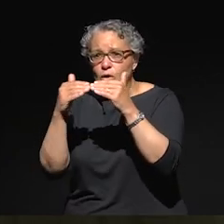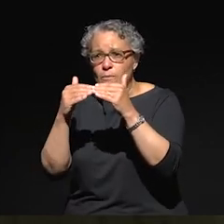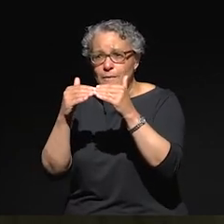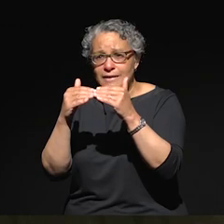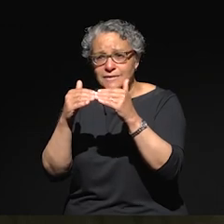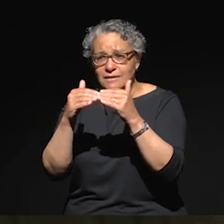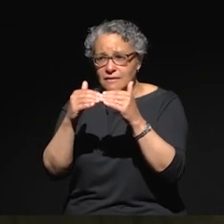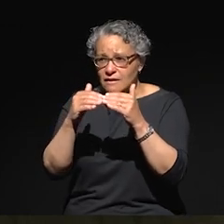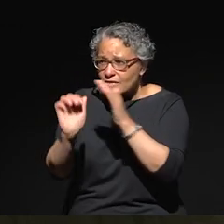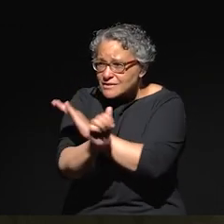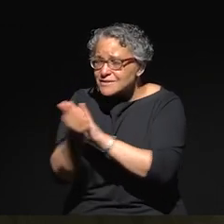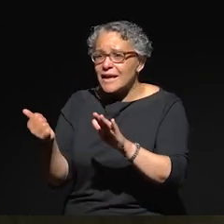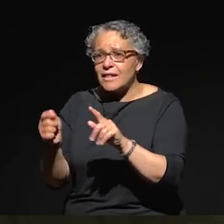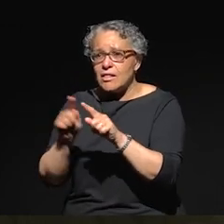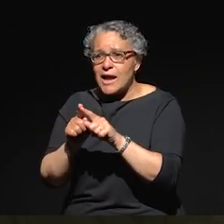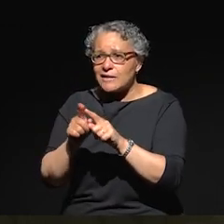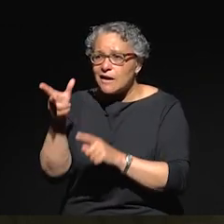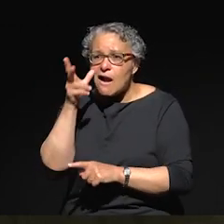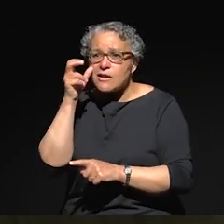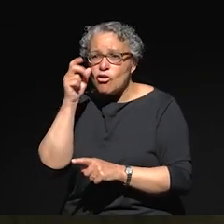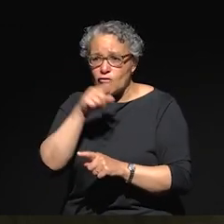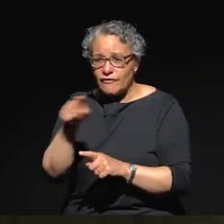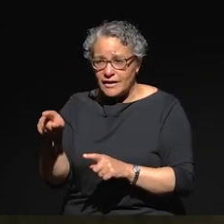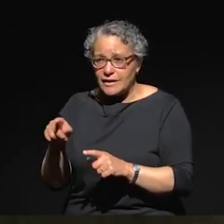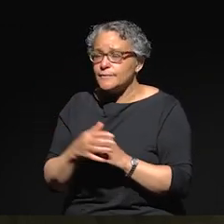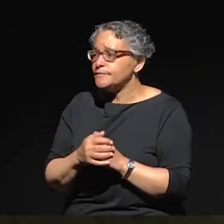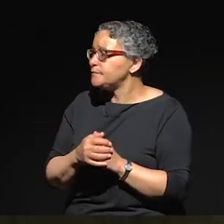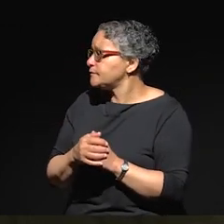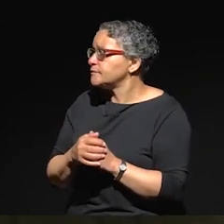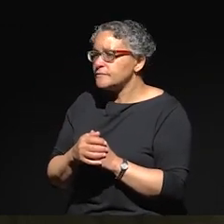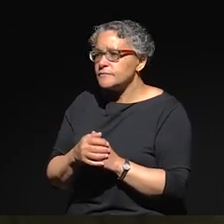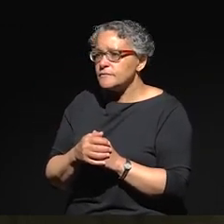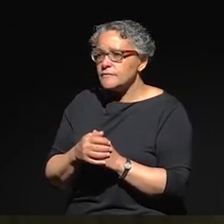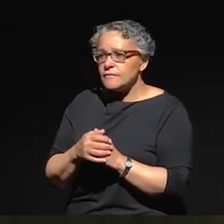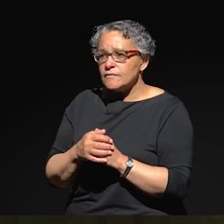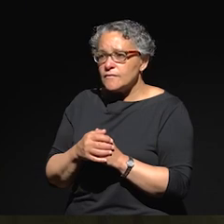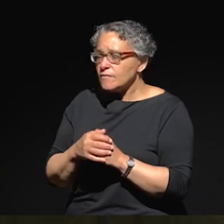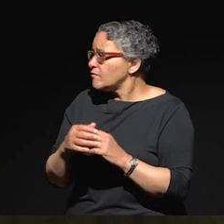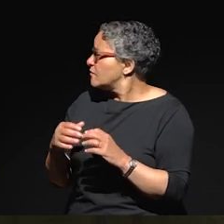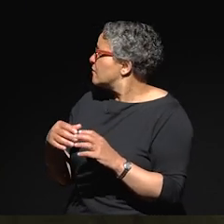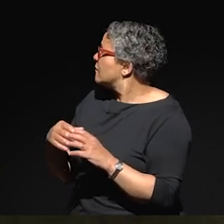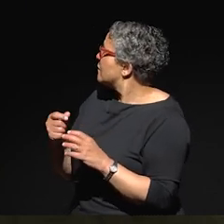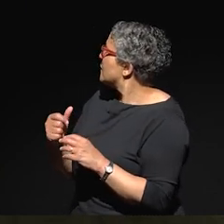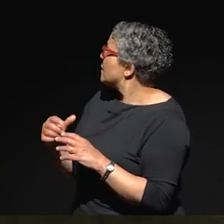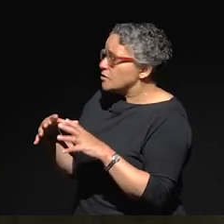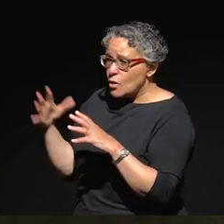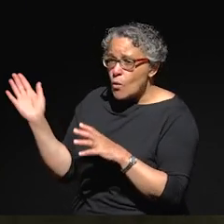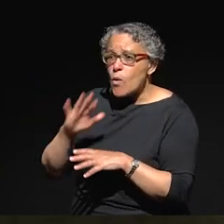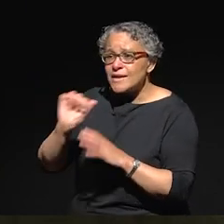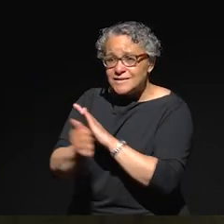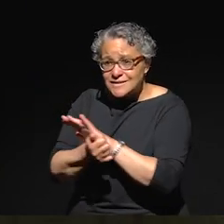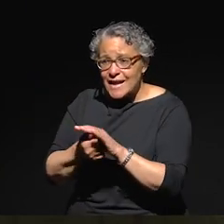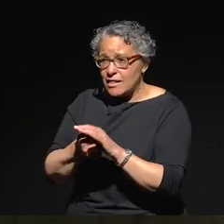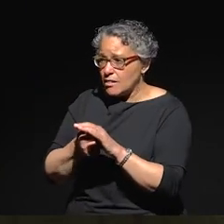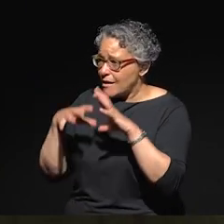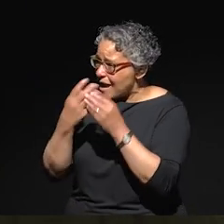artistic skill, but he's mostly aware that he has to compete with that. And so he pours in all his energies into these tapestries, in terms of